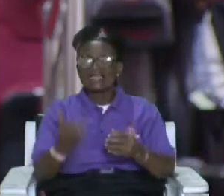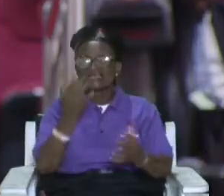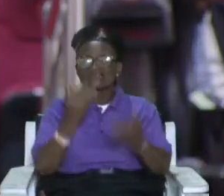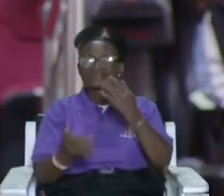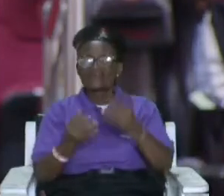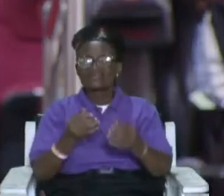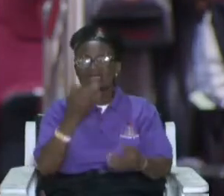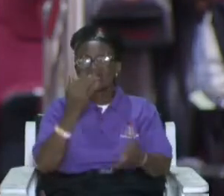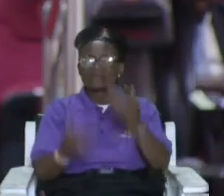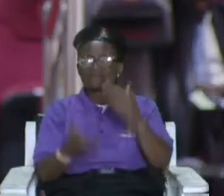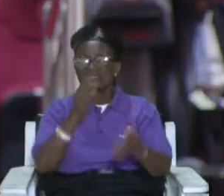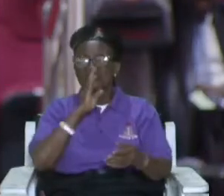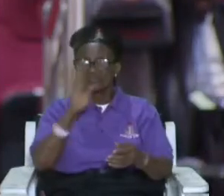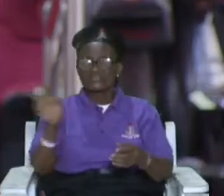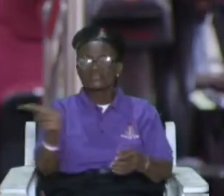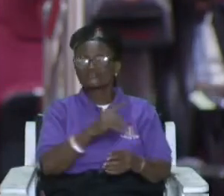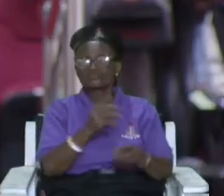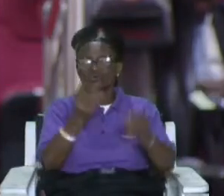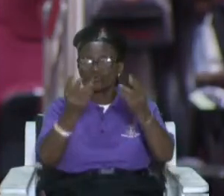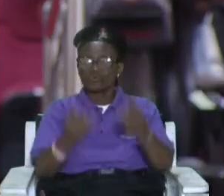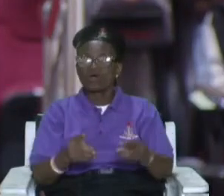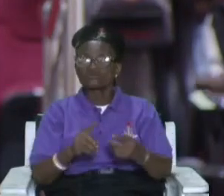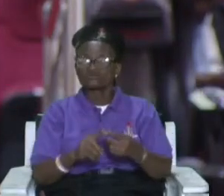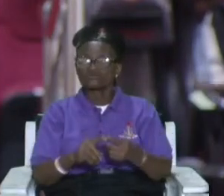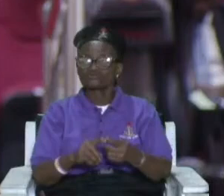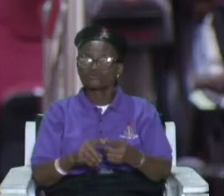Maybe you want to add tonight.